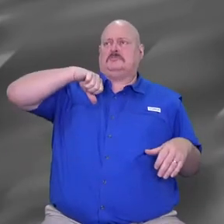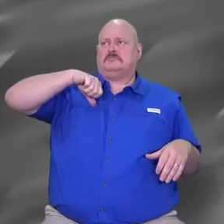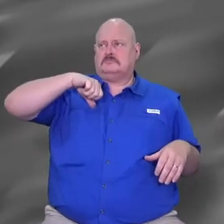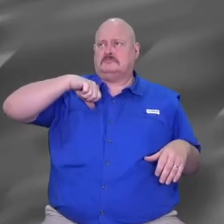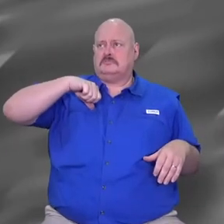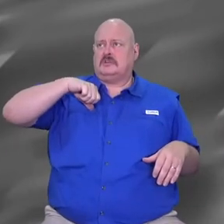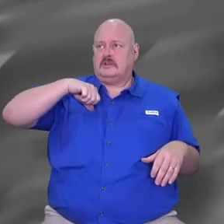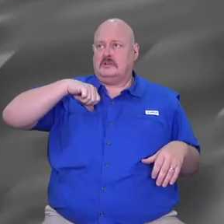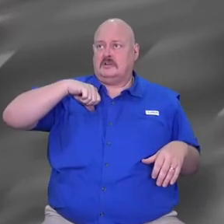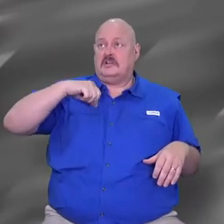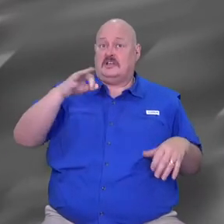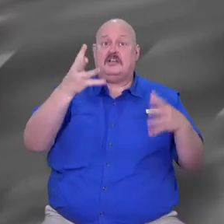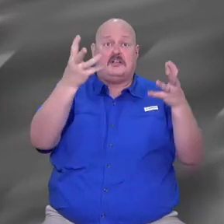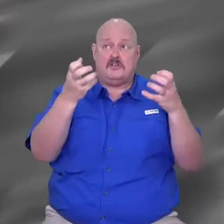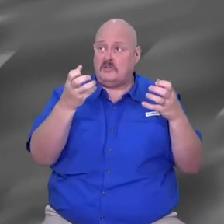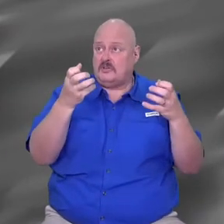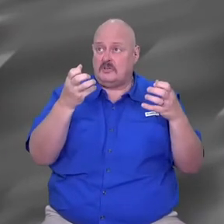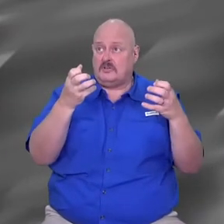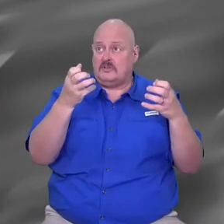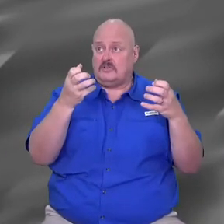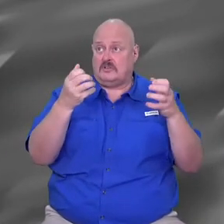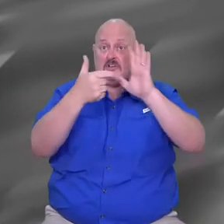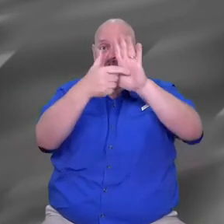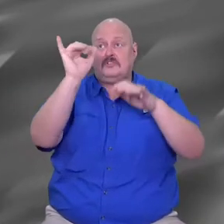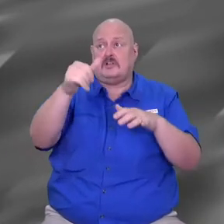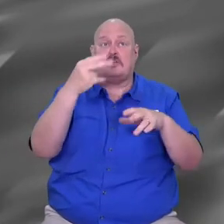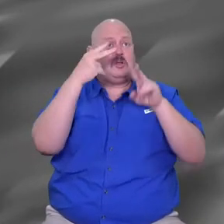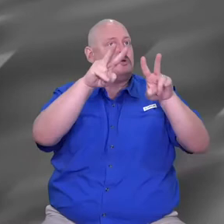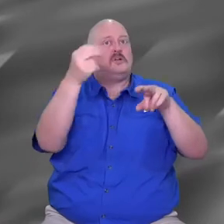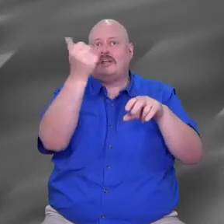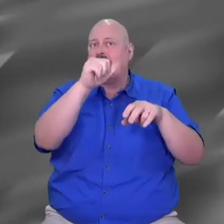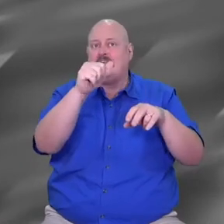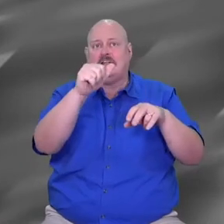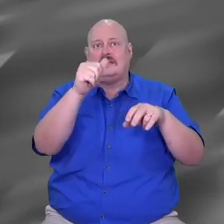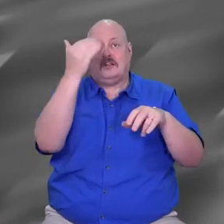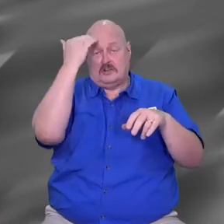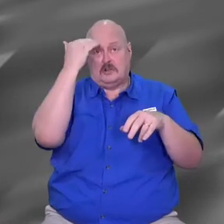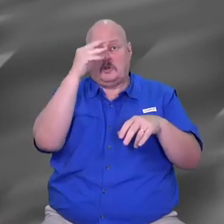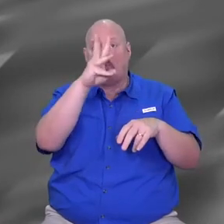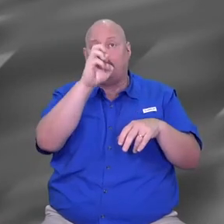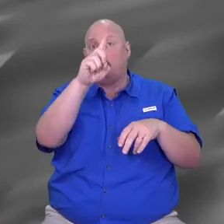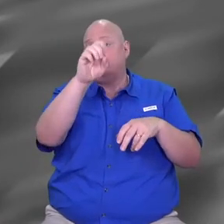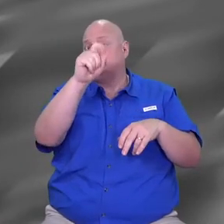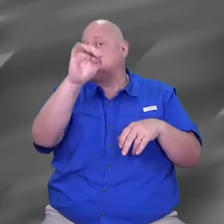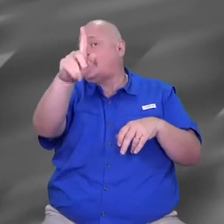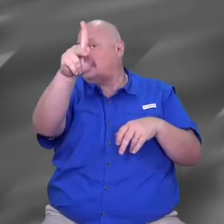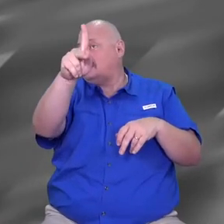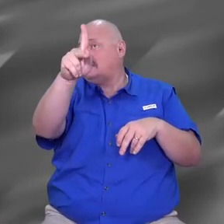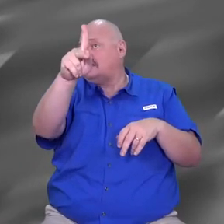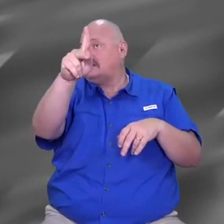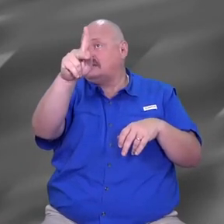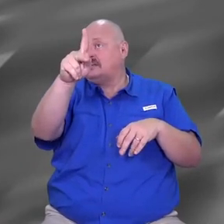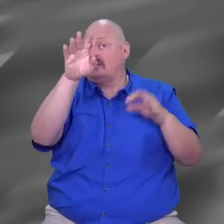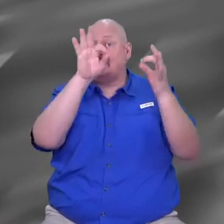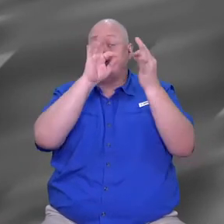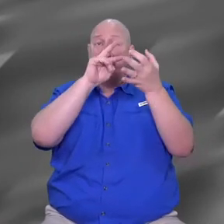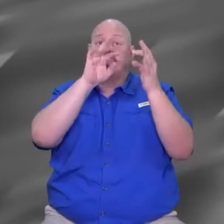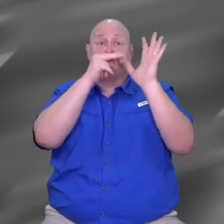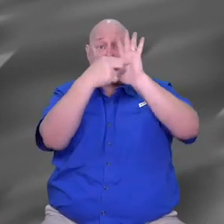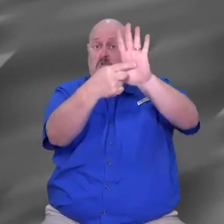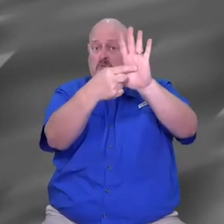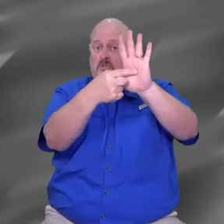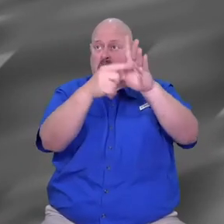not? If you want a grand display of that, just watch any of the footage from what we know as Woodstock. It was on perfect display for everybody. And it